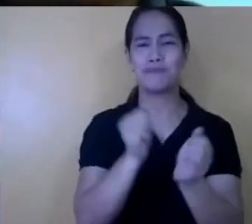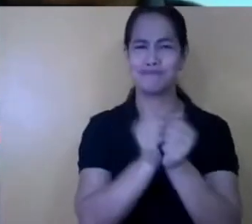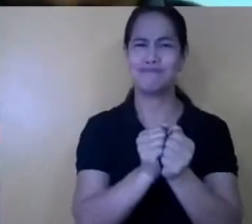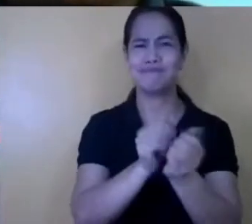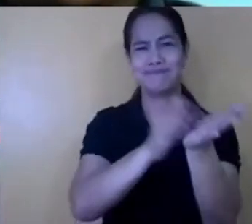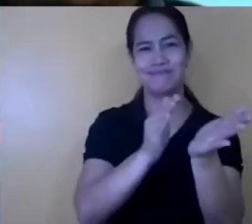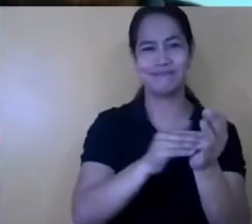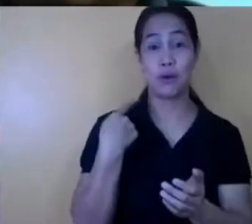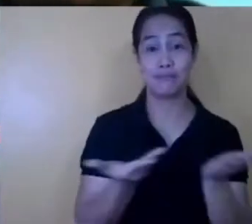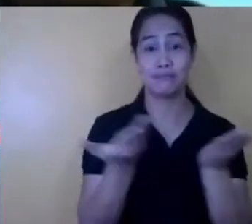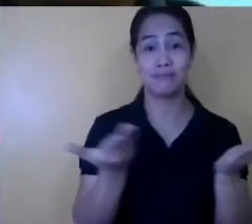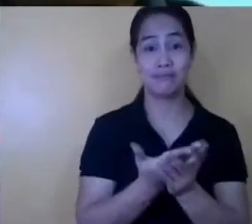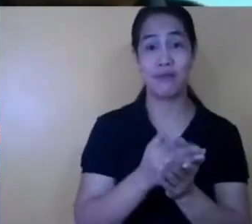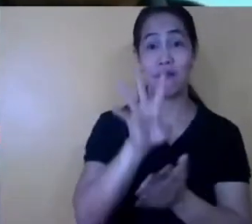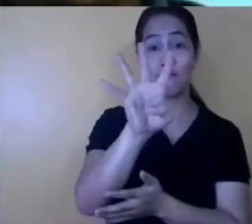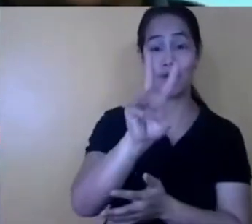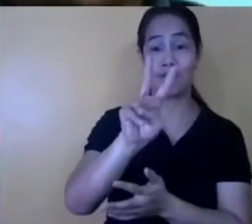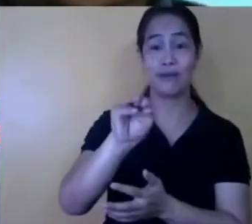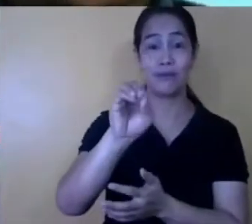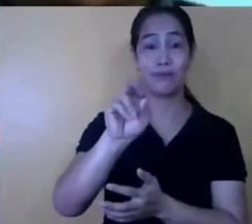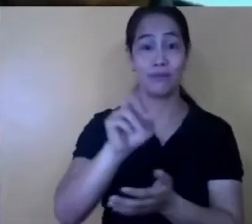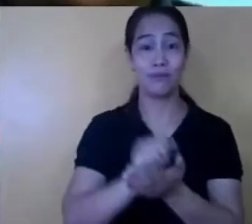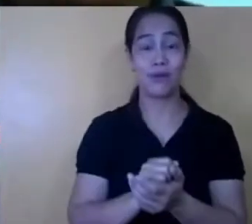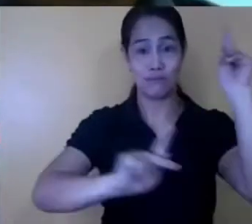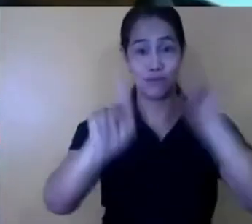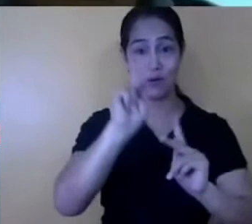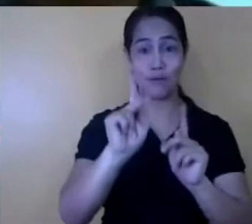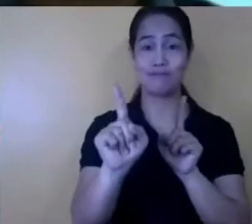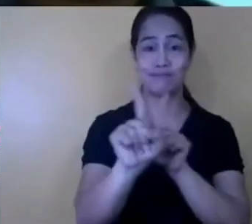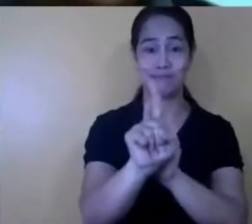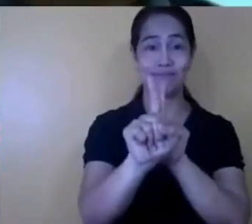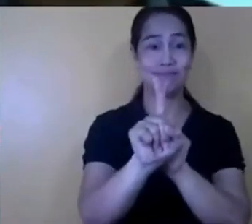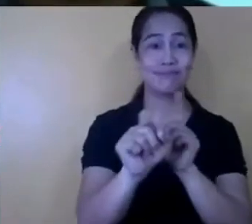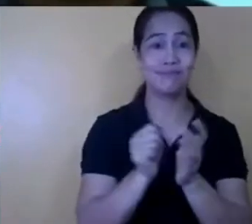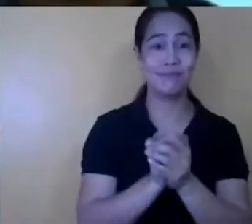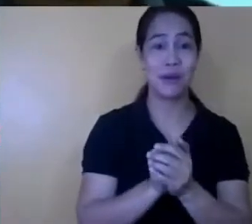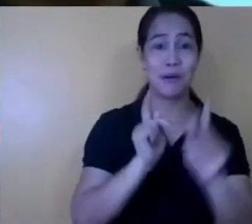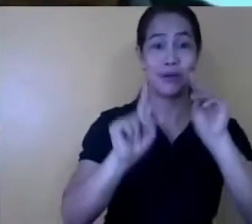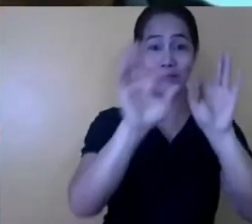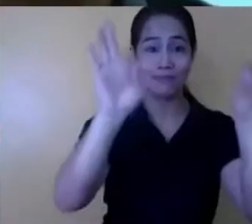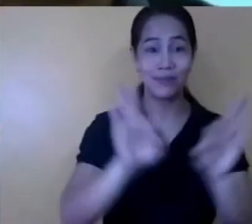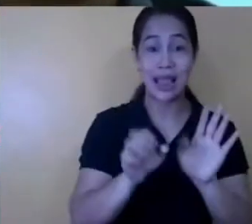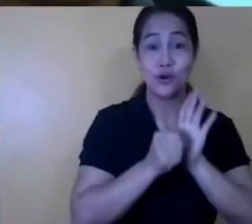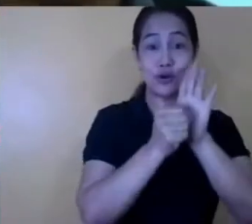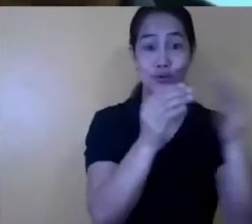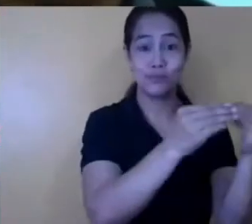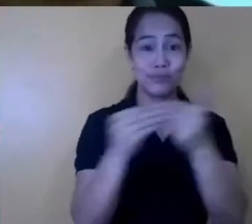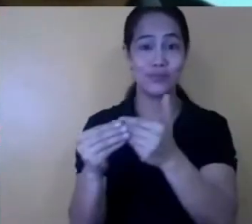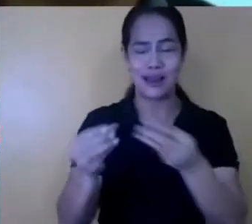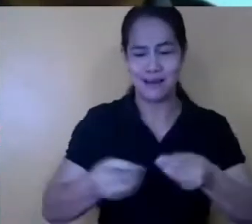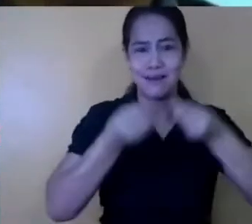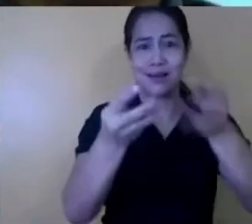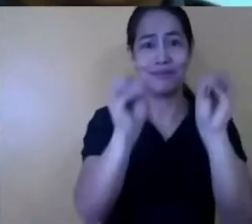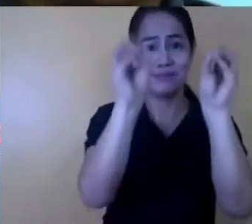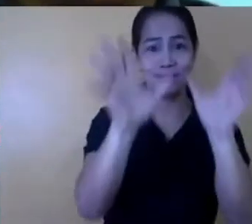again four MOVs, your performance coaching and mentoring form, showing guidance given to teachers and remarks